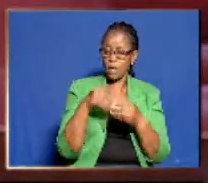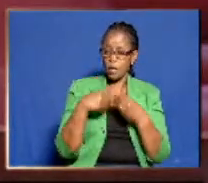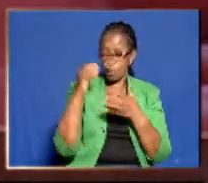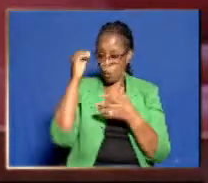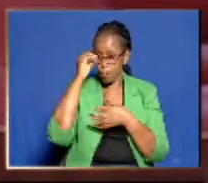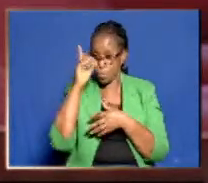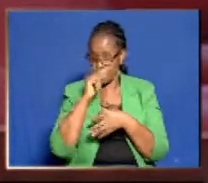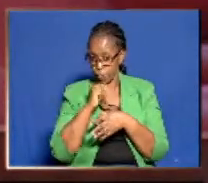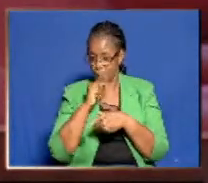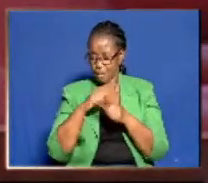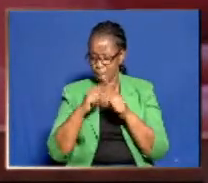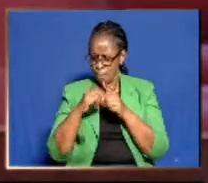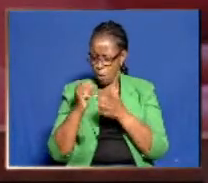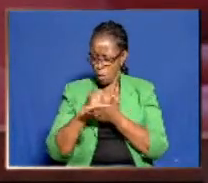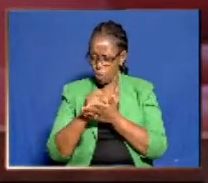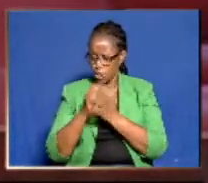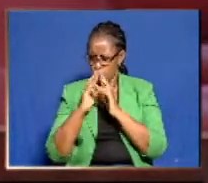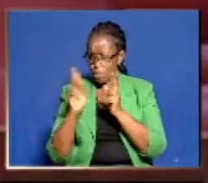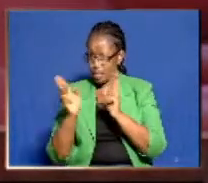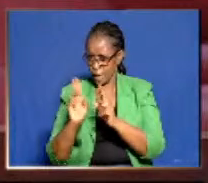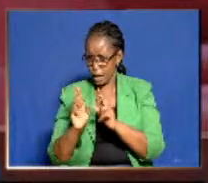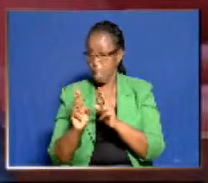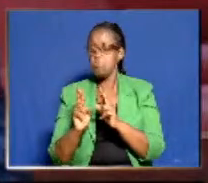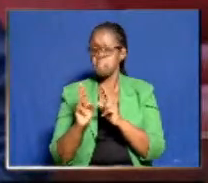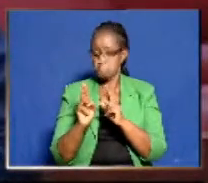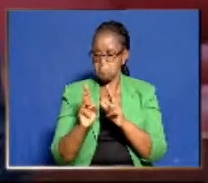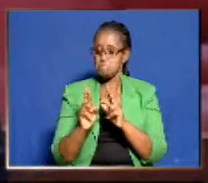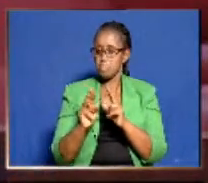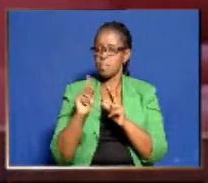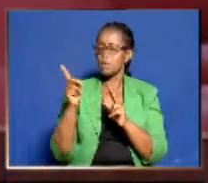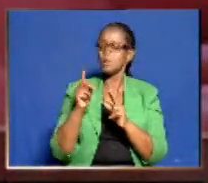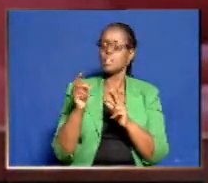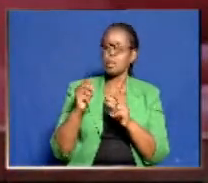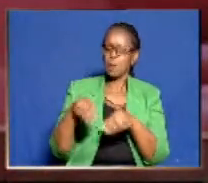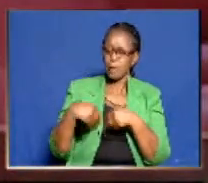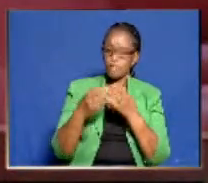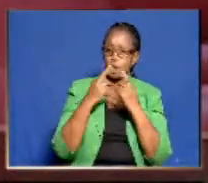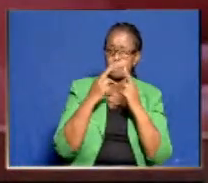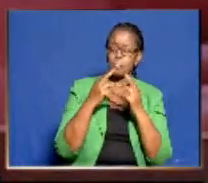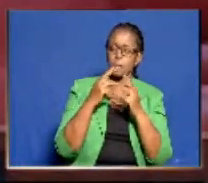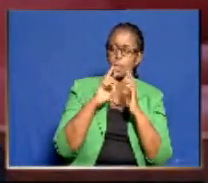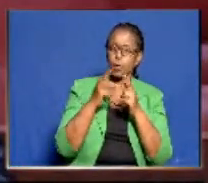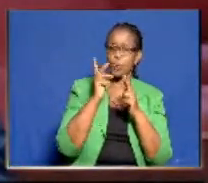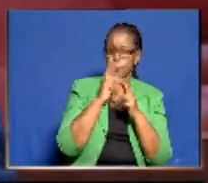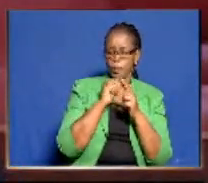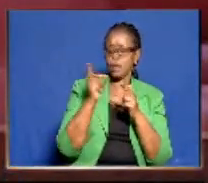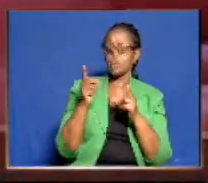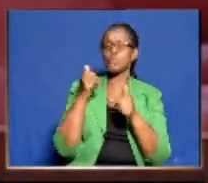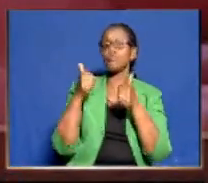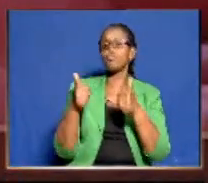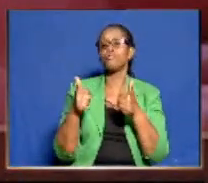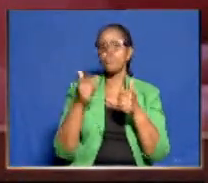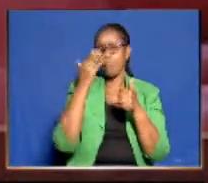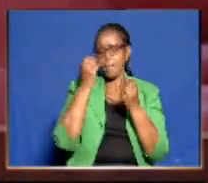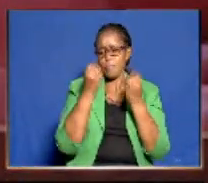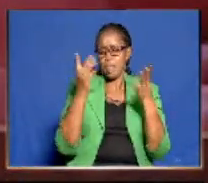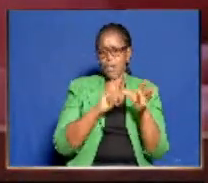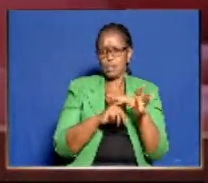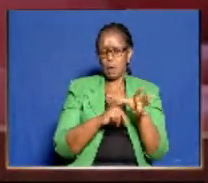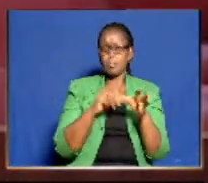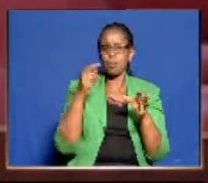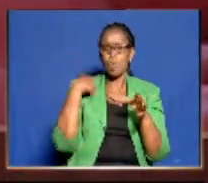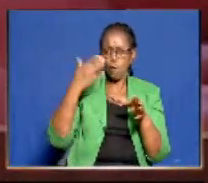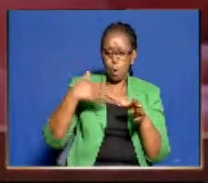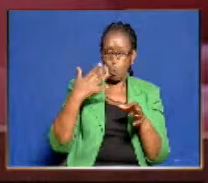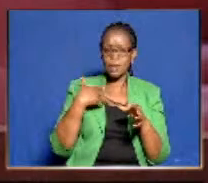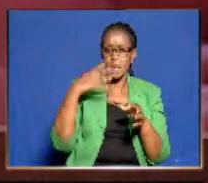report came out. And that's good news for all of us, because in the past, as a country, we have always assumed that what is given to the Kenya